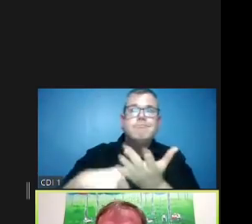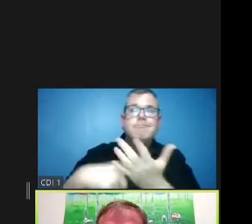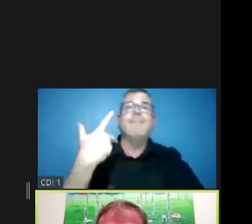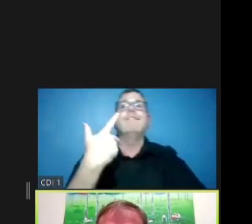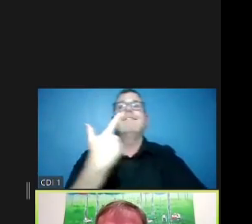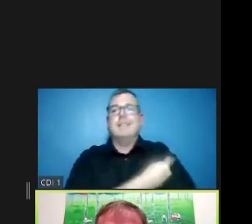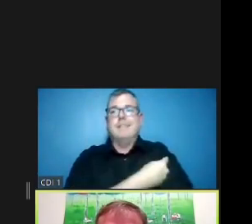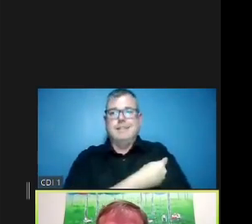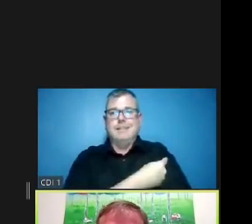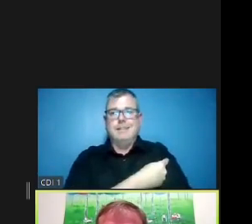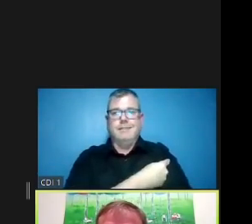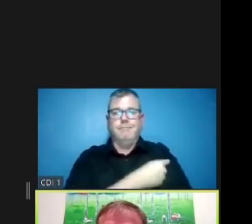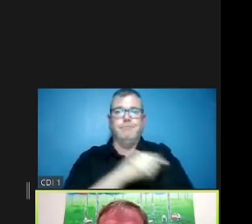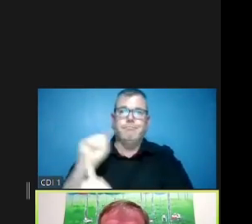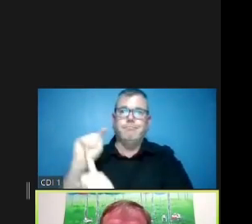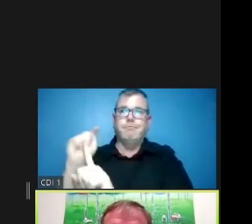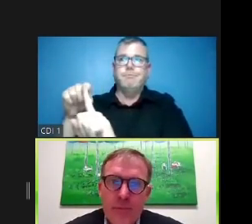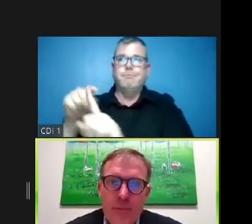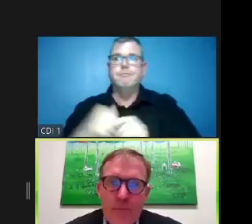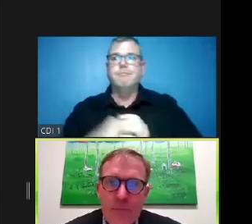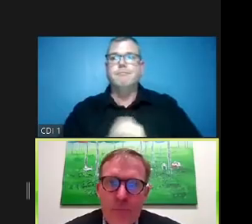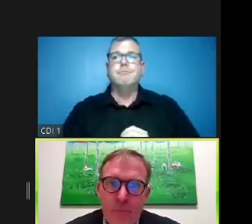response. Next, please.